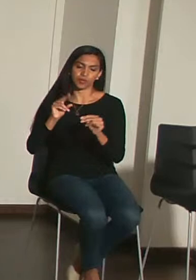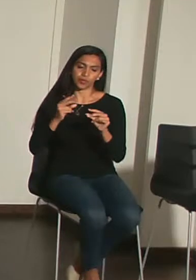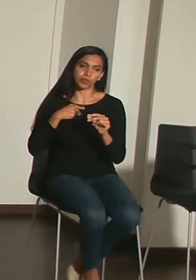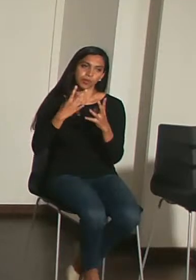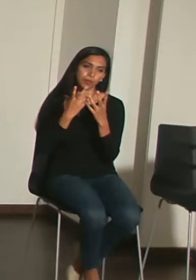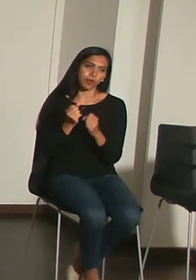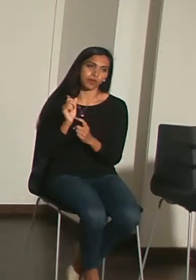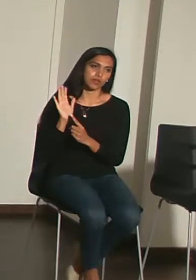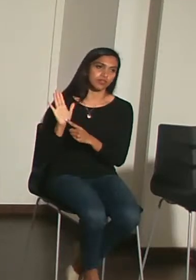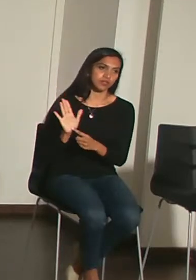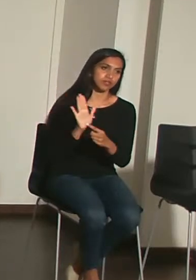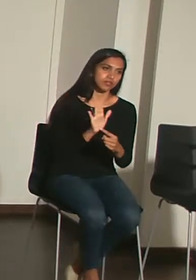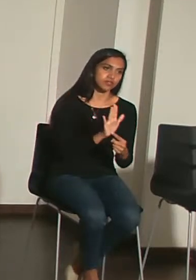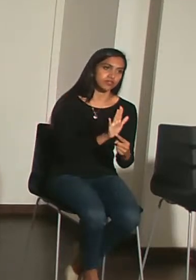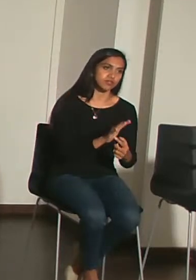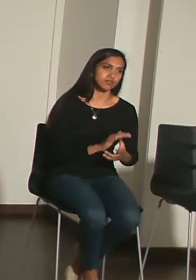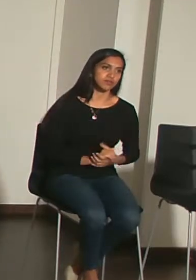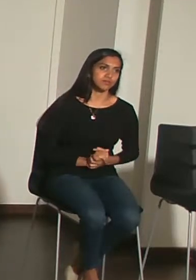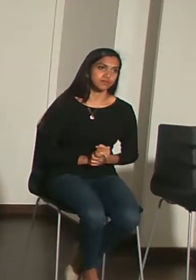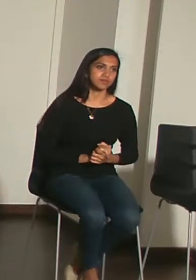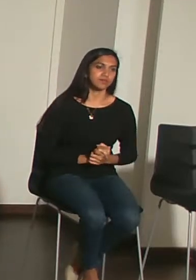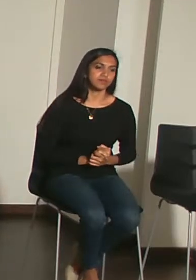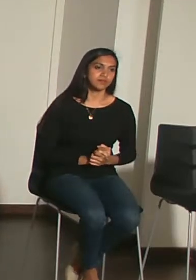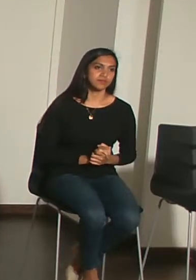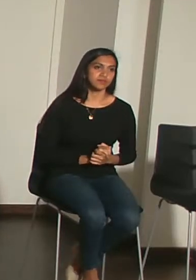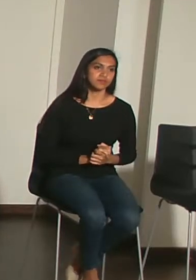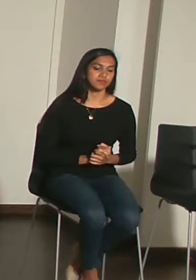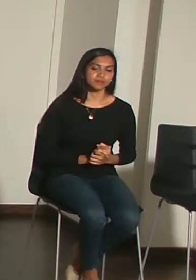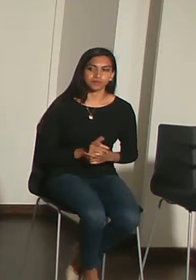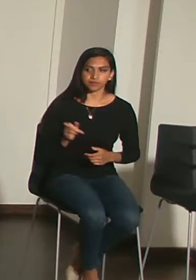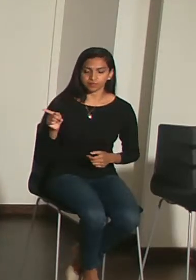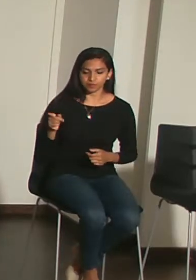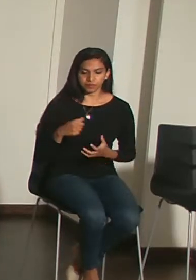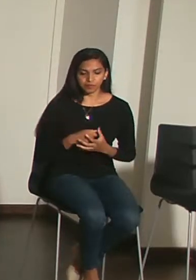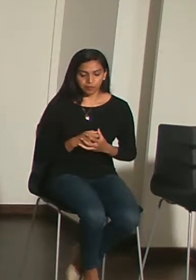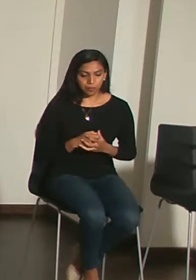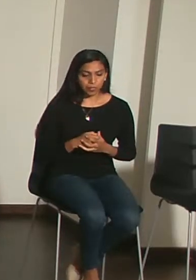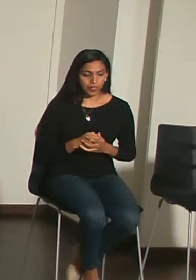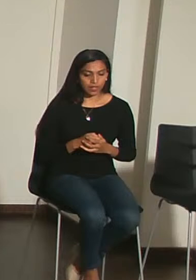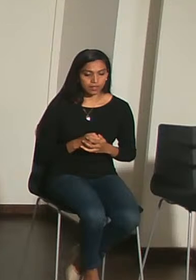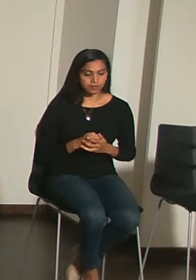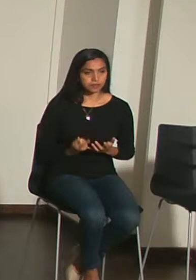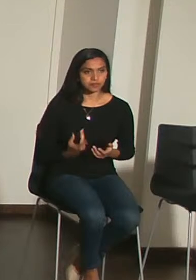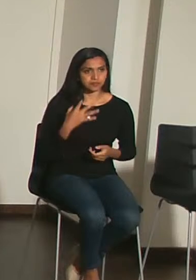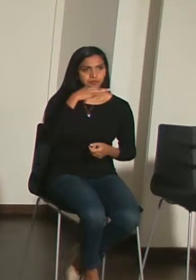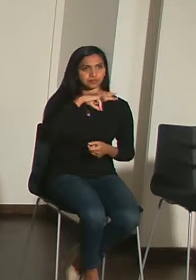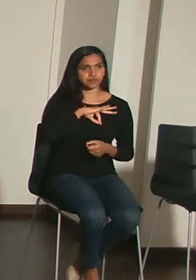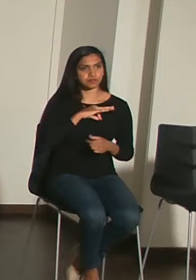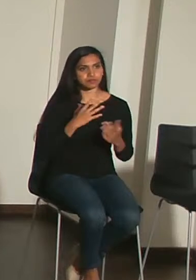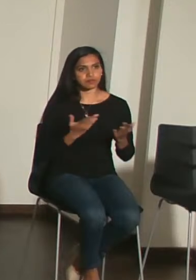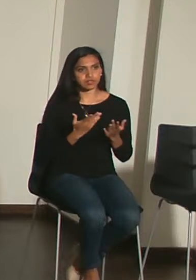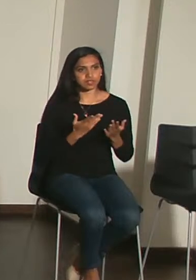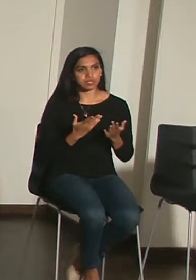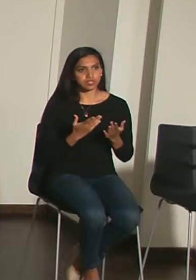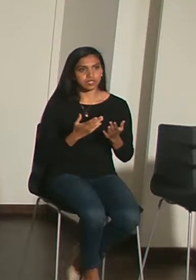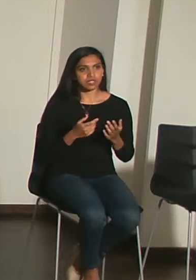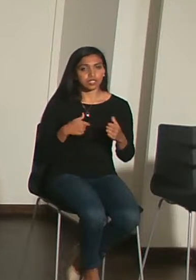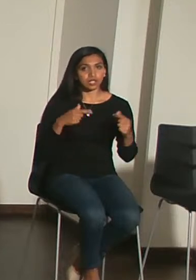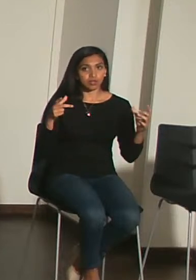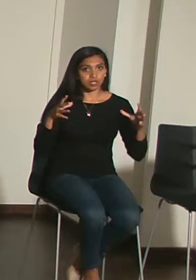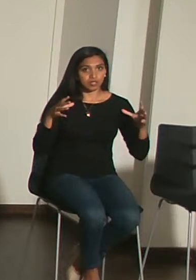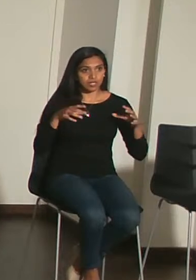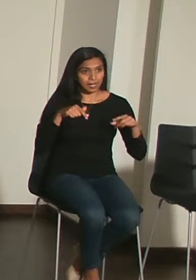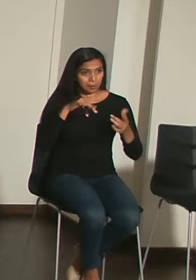curating. So I think taking from that, when we moved Future Landing into physical space, which